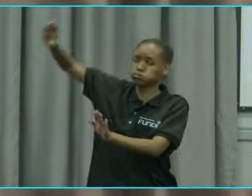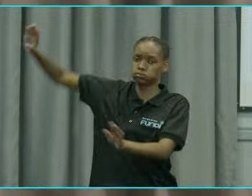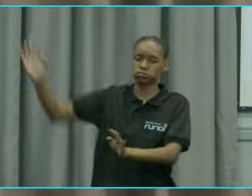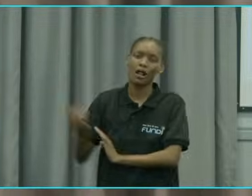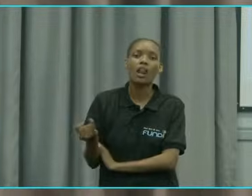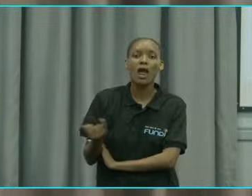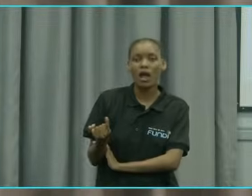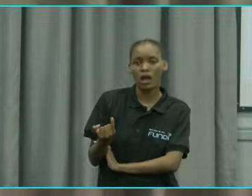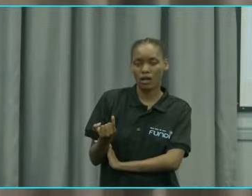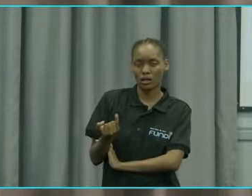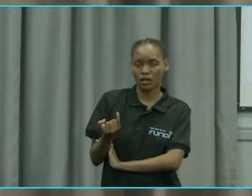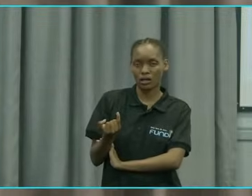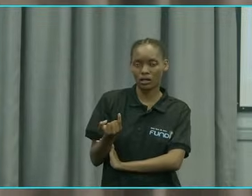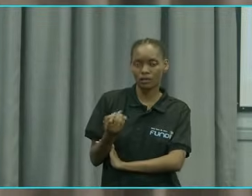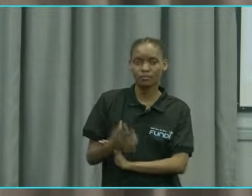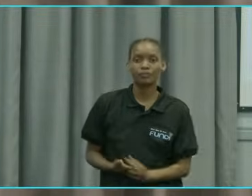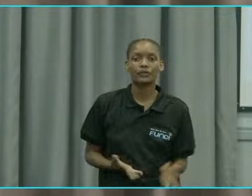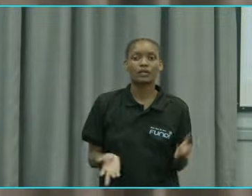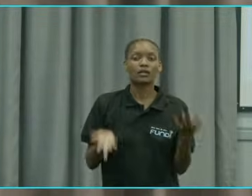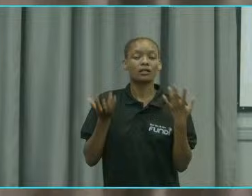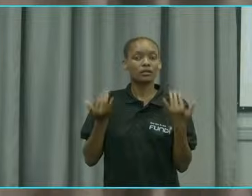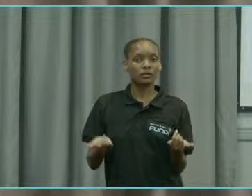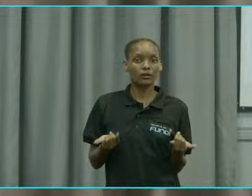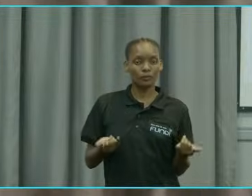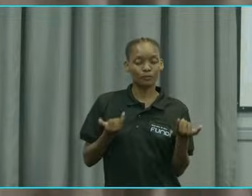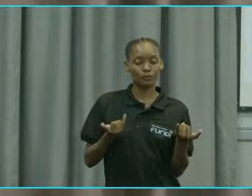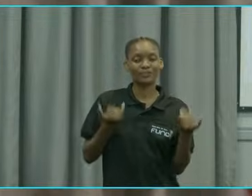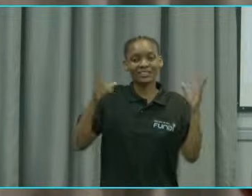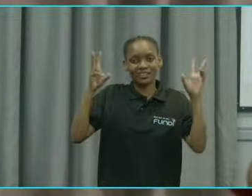Now, the issue of the three-stream model.